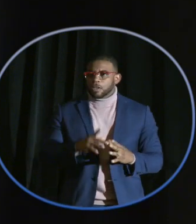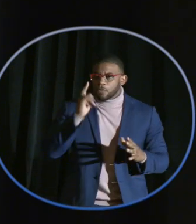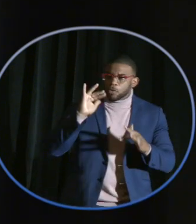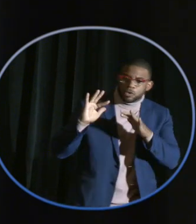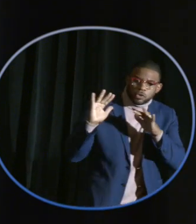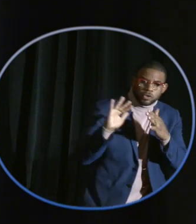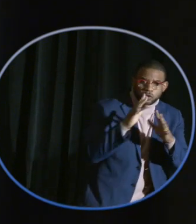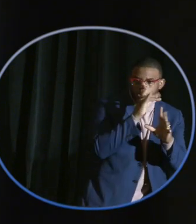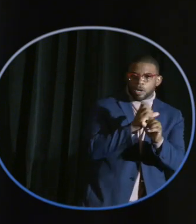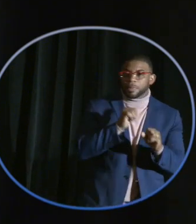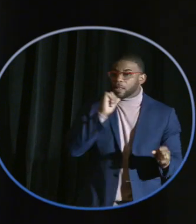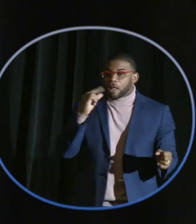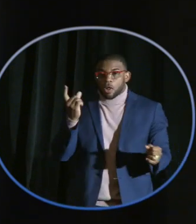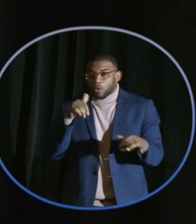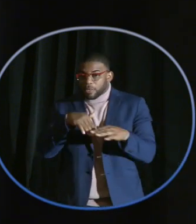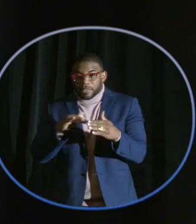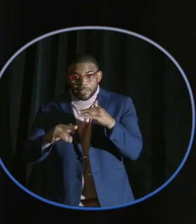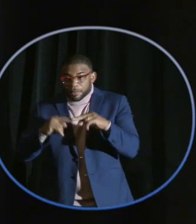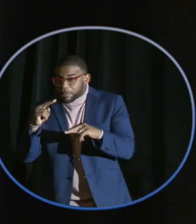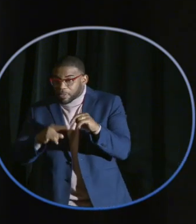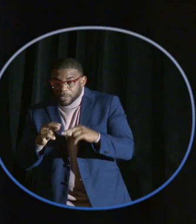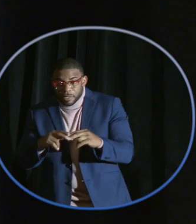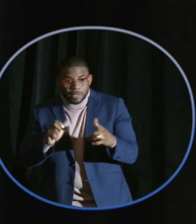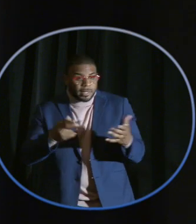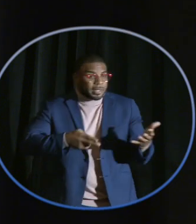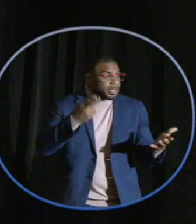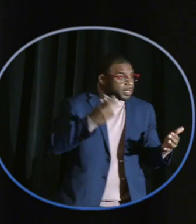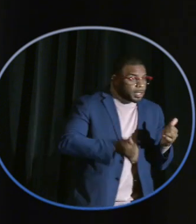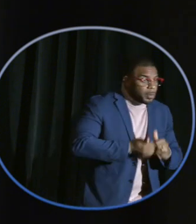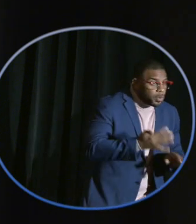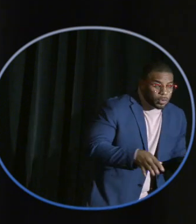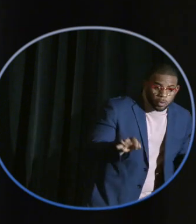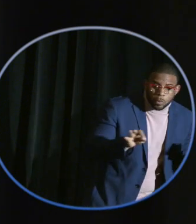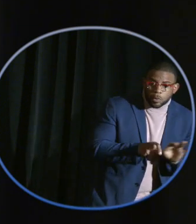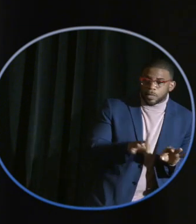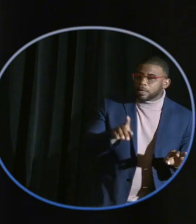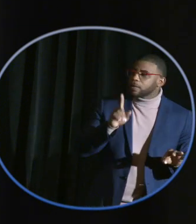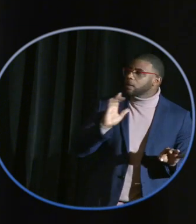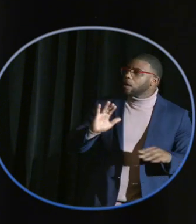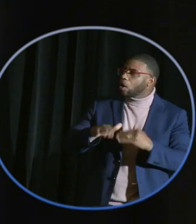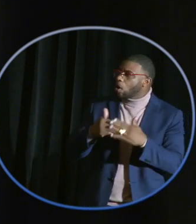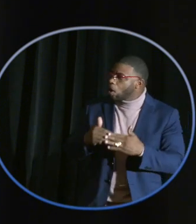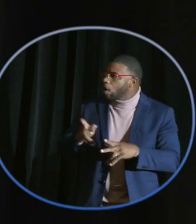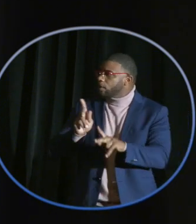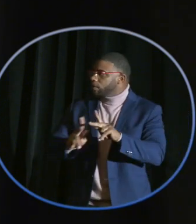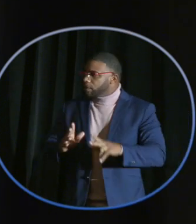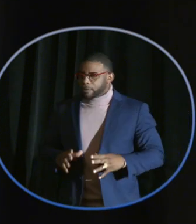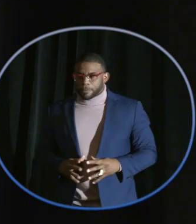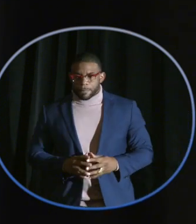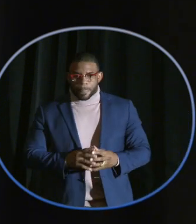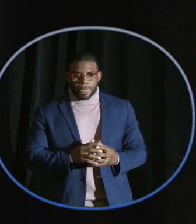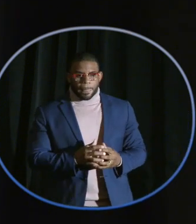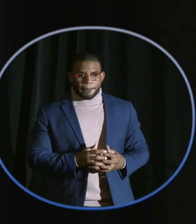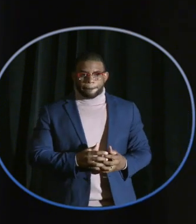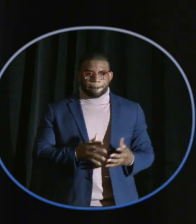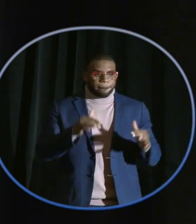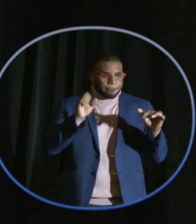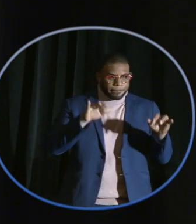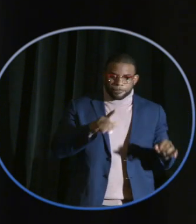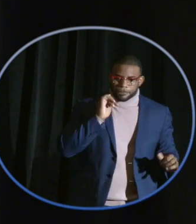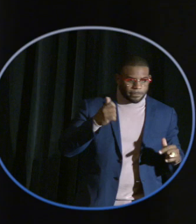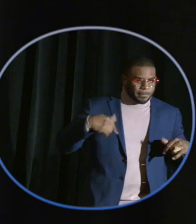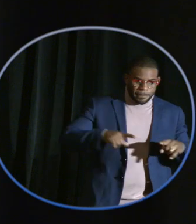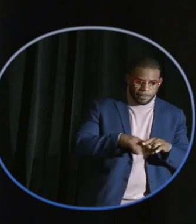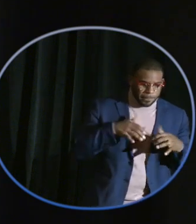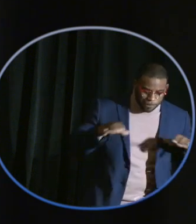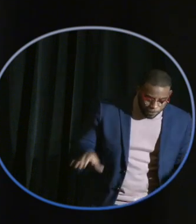the charm is not only in its buildings and its history, most importantly, it is in all of its people. And so let all of